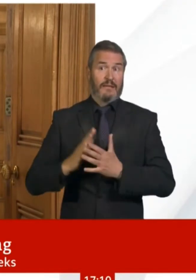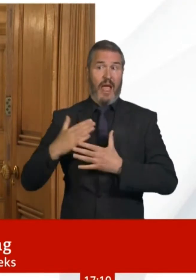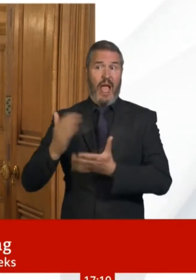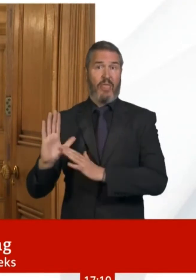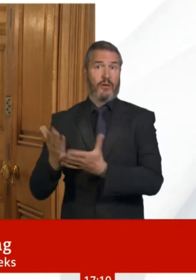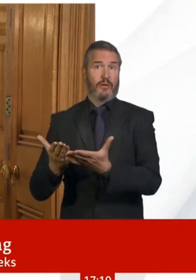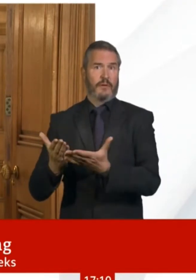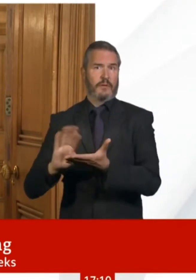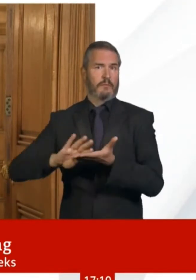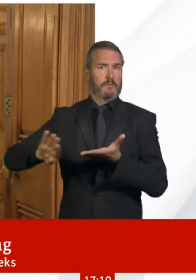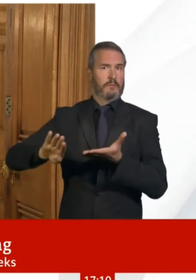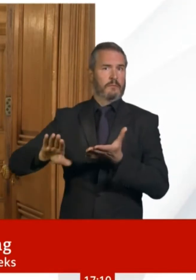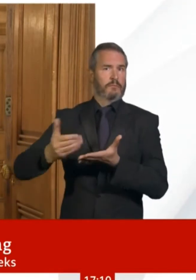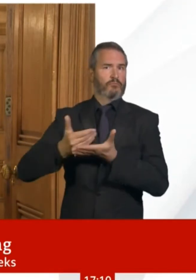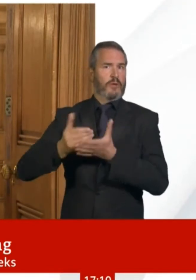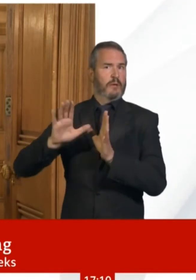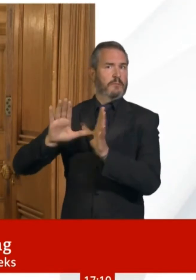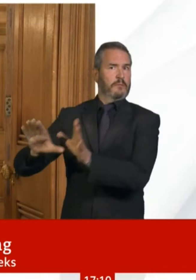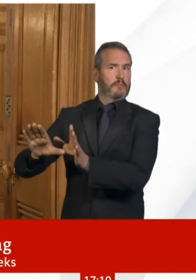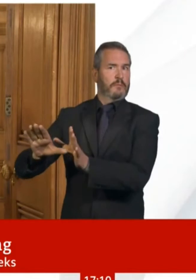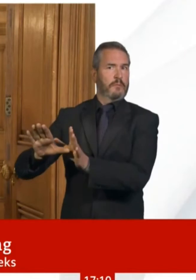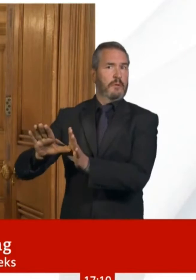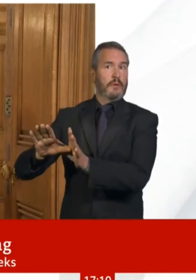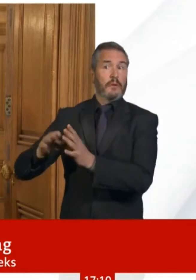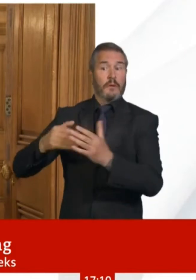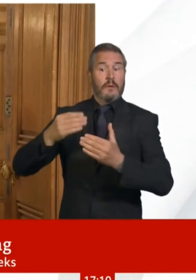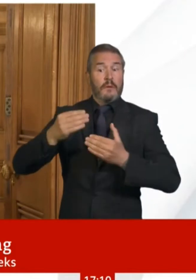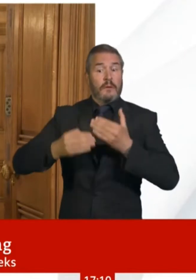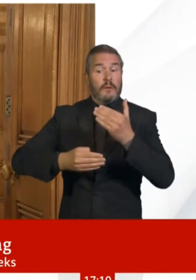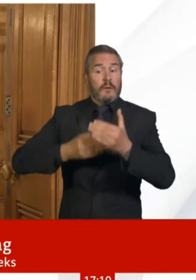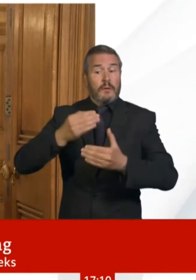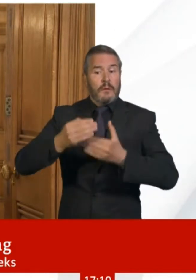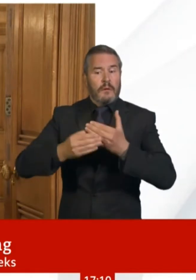to life as close to normal as possible, as soon as possible.